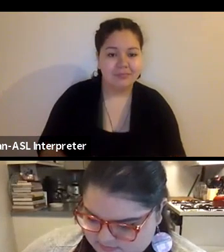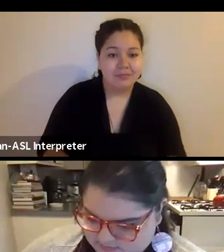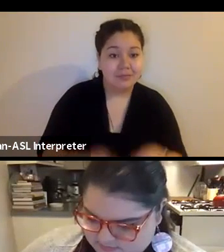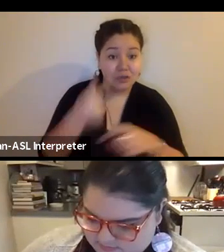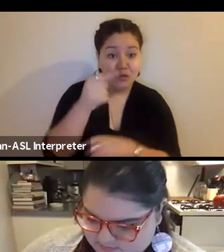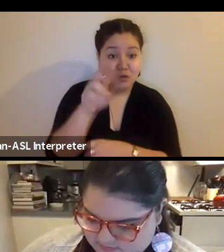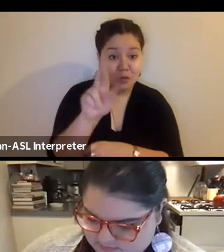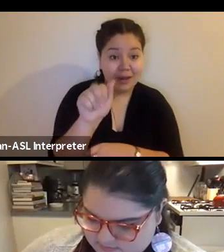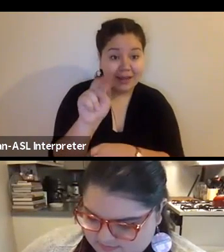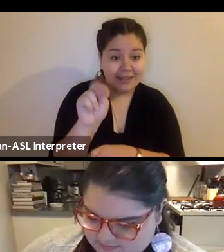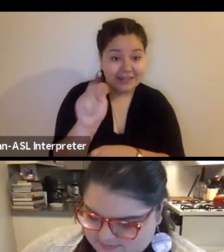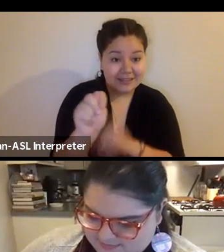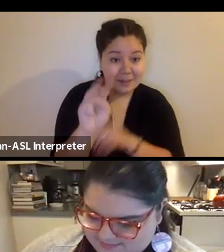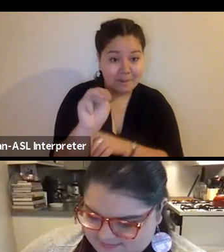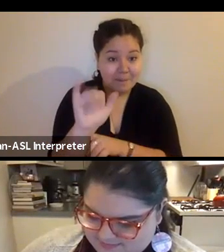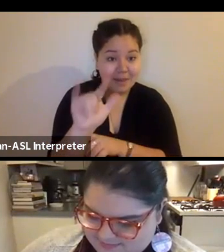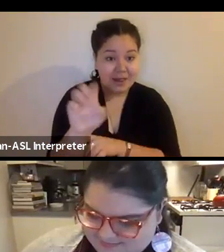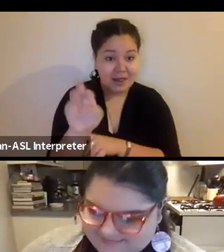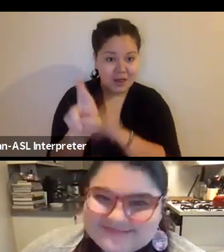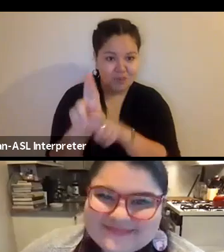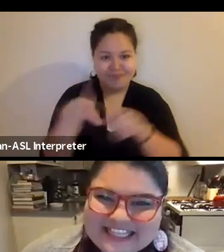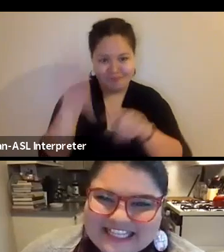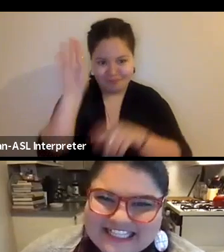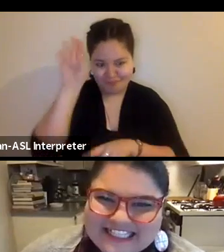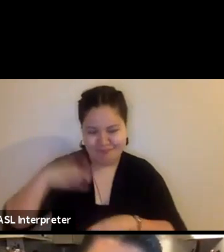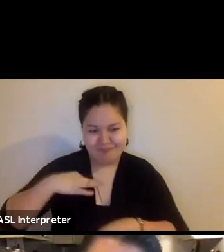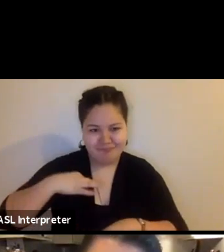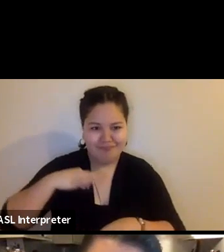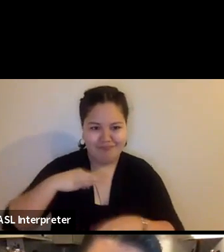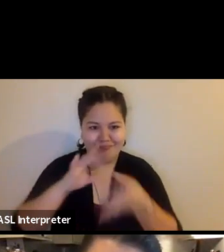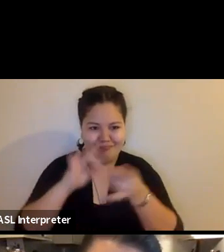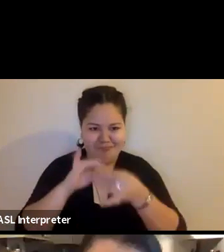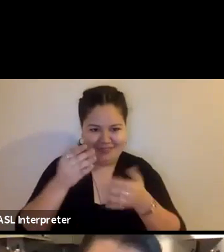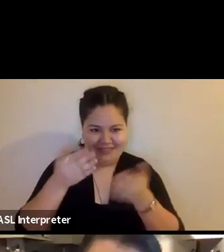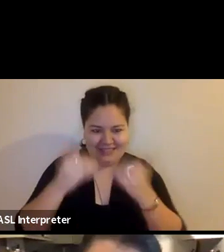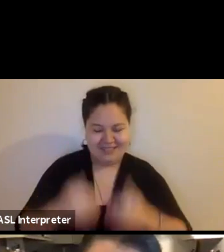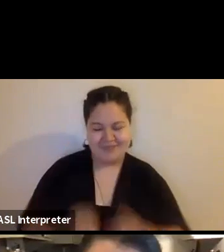Grant Miller is volunteering. Hello.